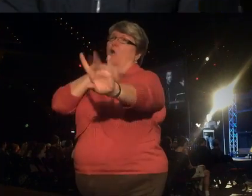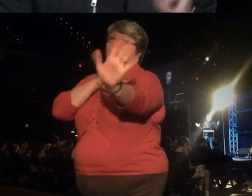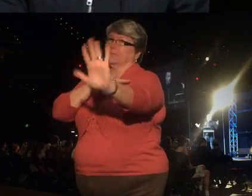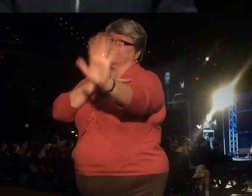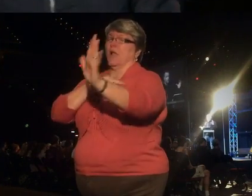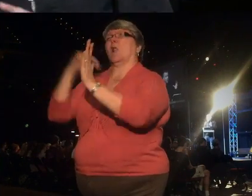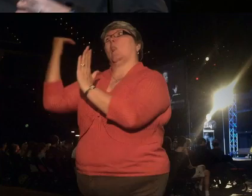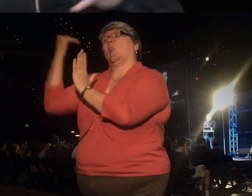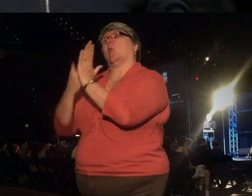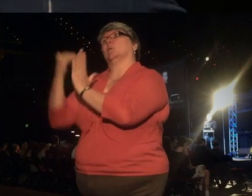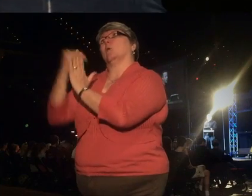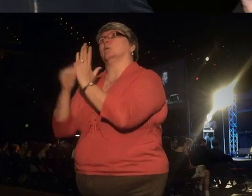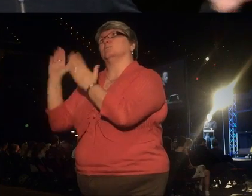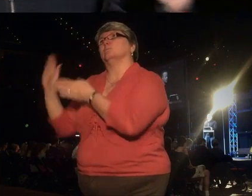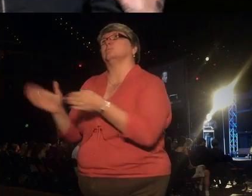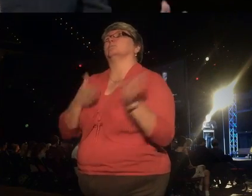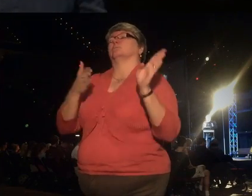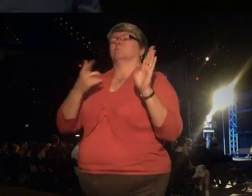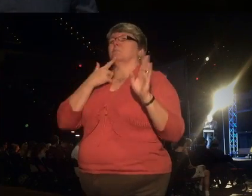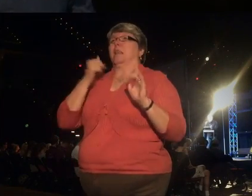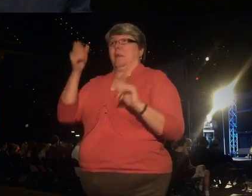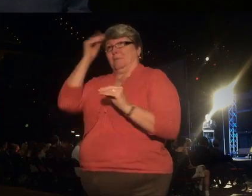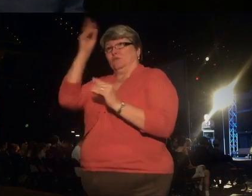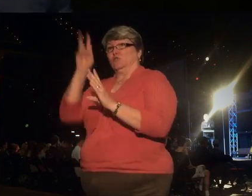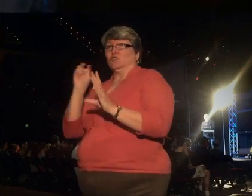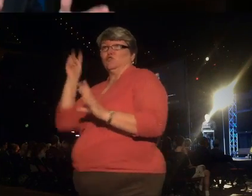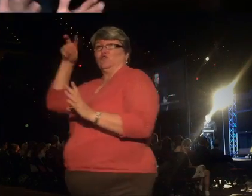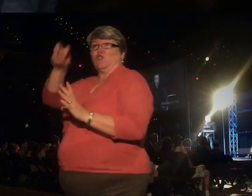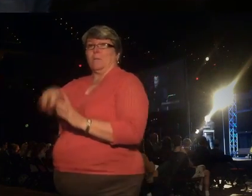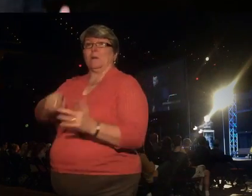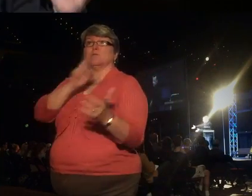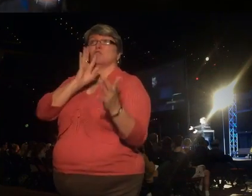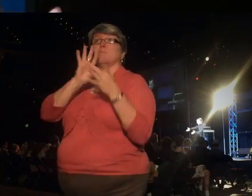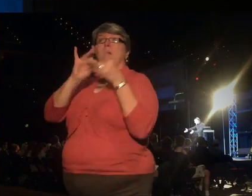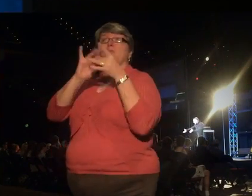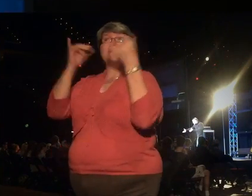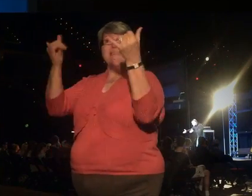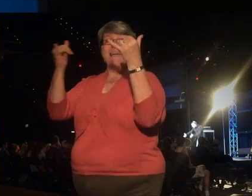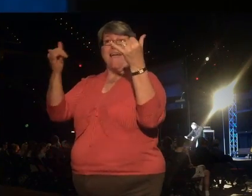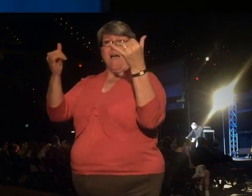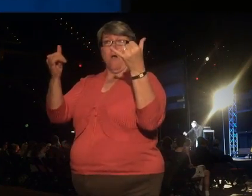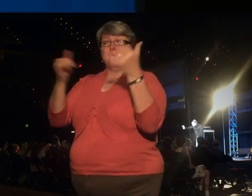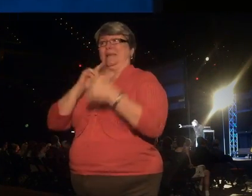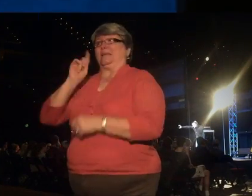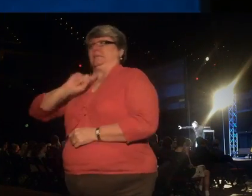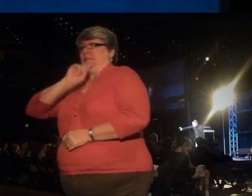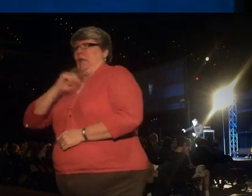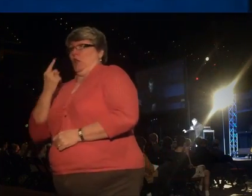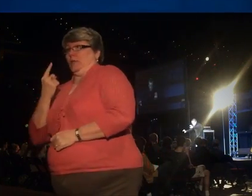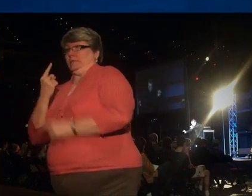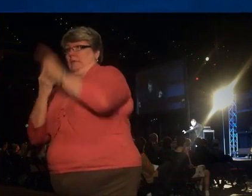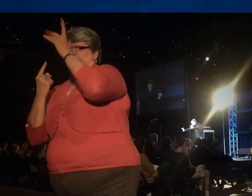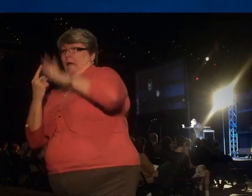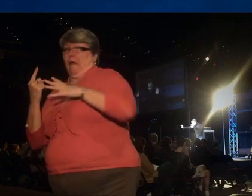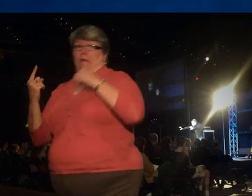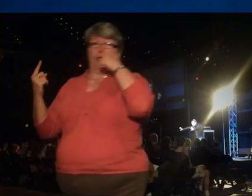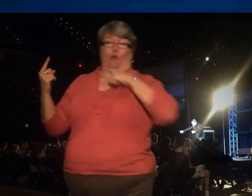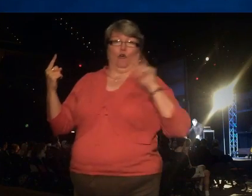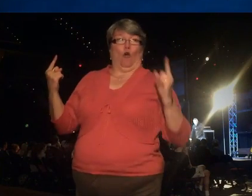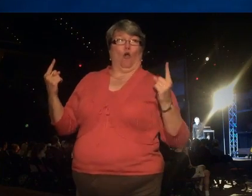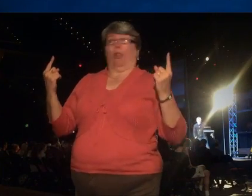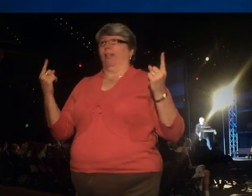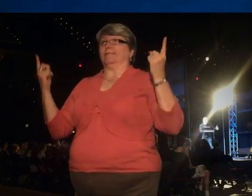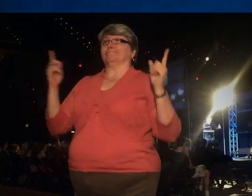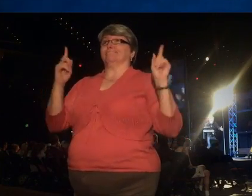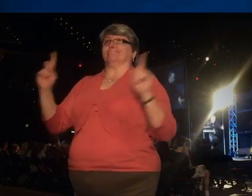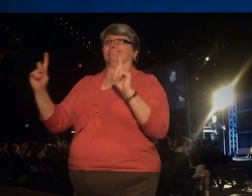false. We have to do a whole series to unpack all this, but let me jump in to where we are now. Between singleness, a guy and a girl